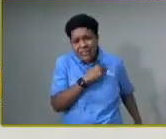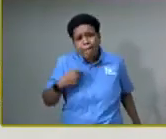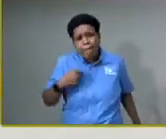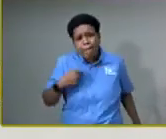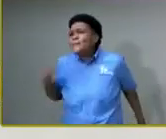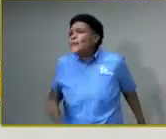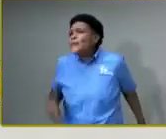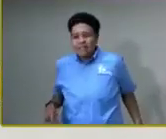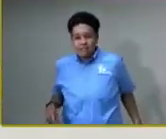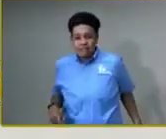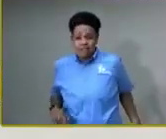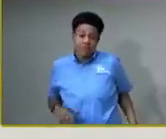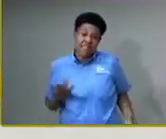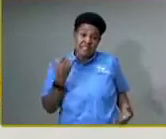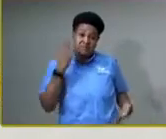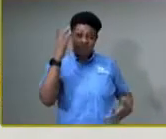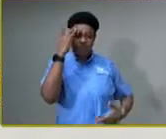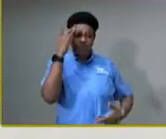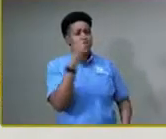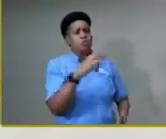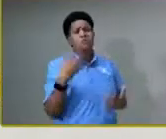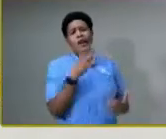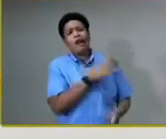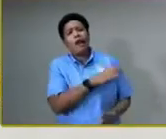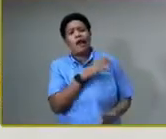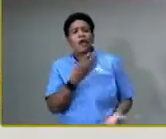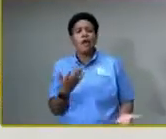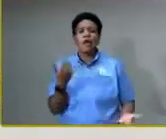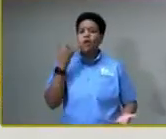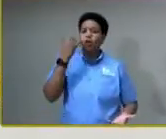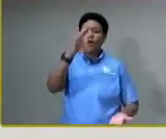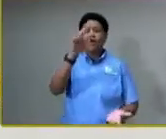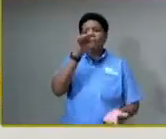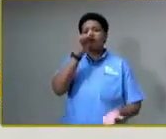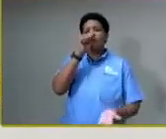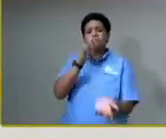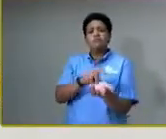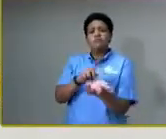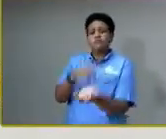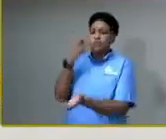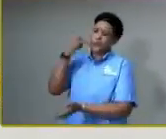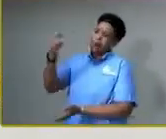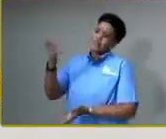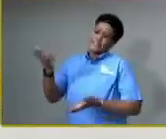visit maybe your health center, make a call to your doctor.